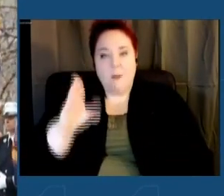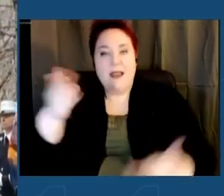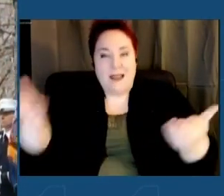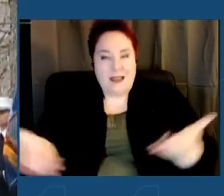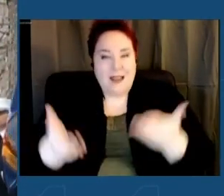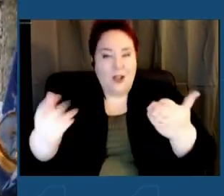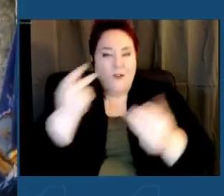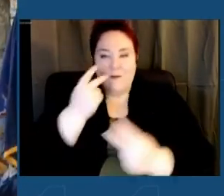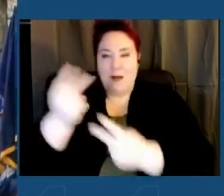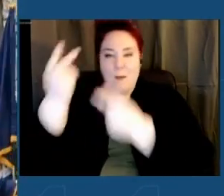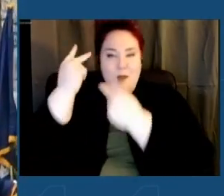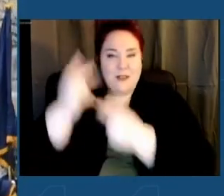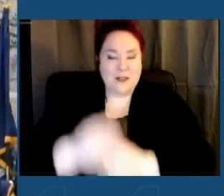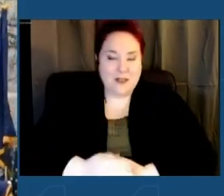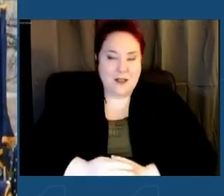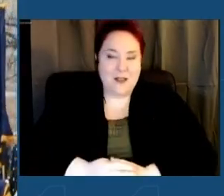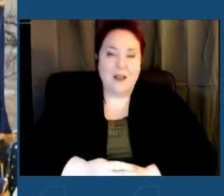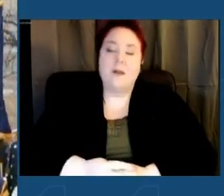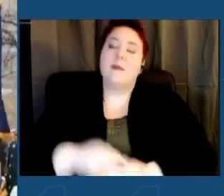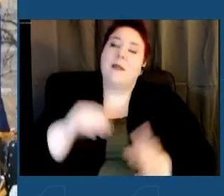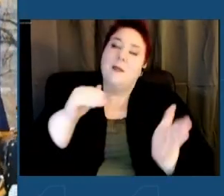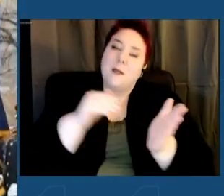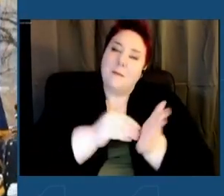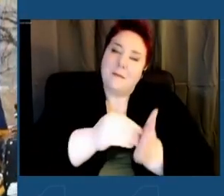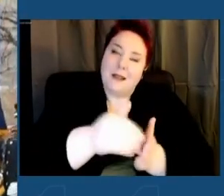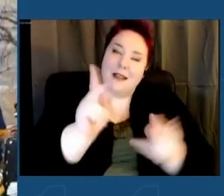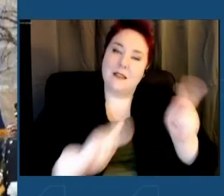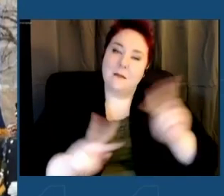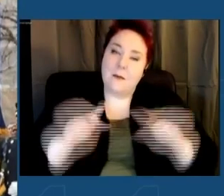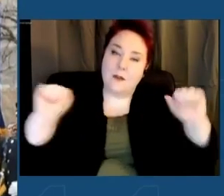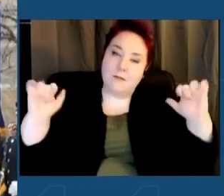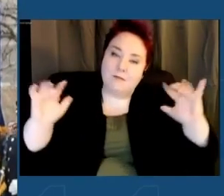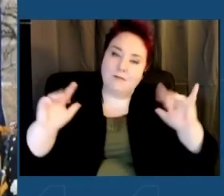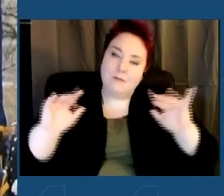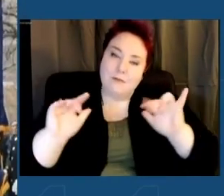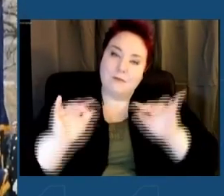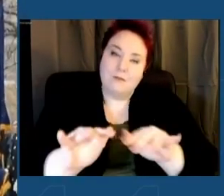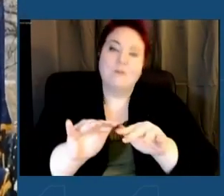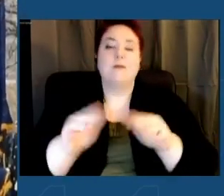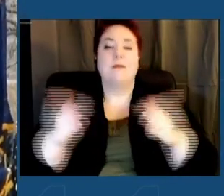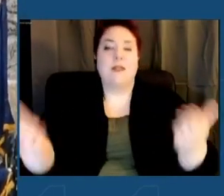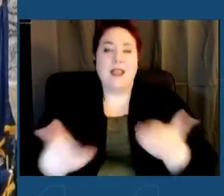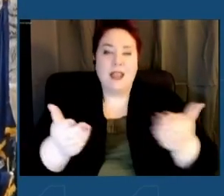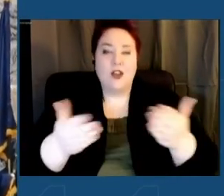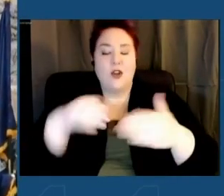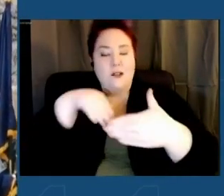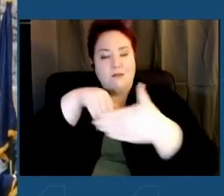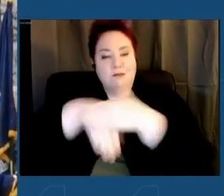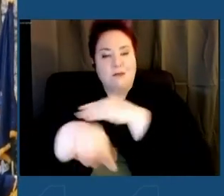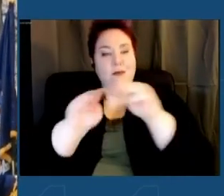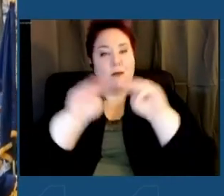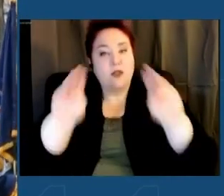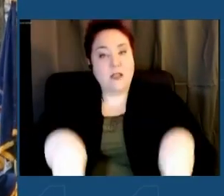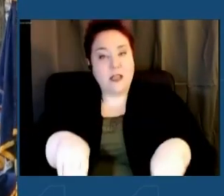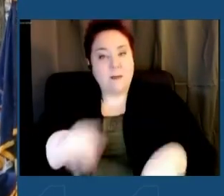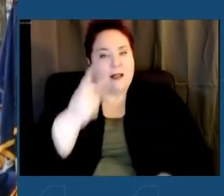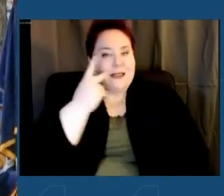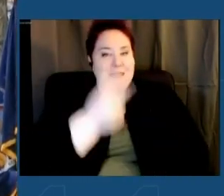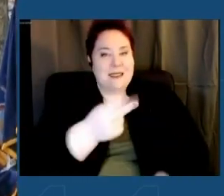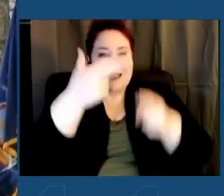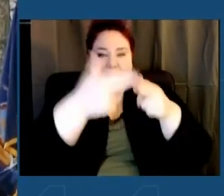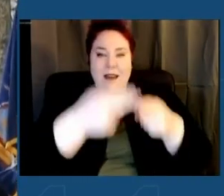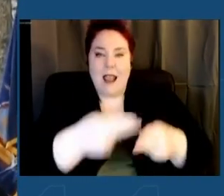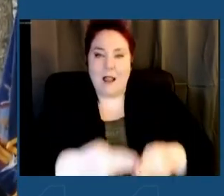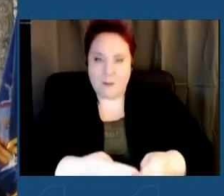millions of visitors who visit these hallowed grounds and enter the museum can learn the names of the victims and the full